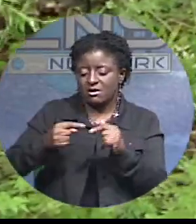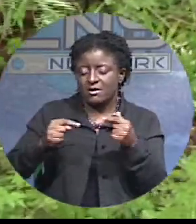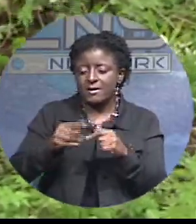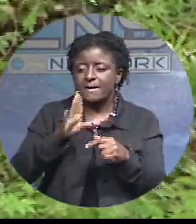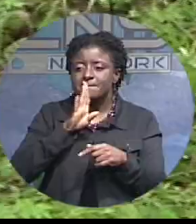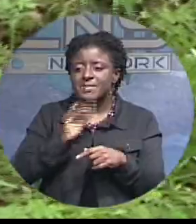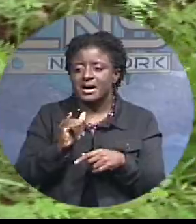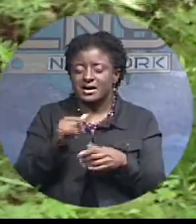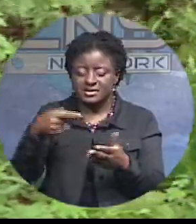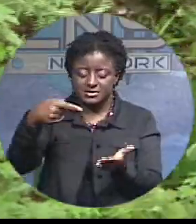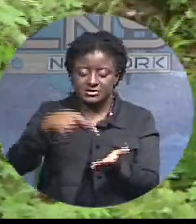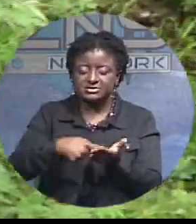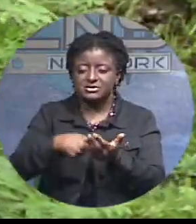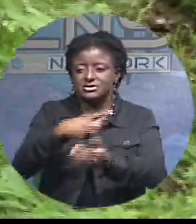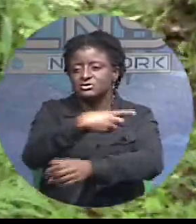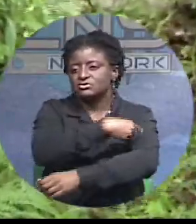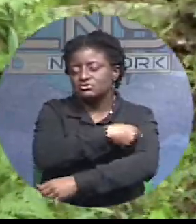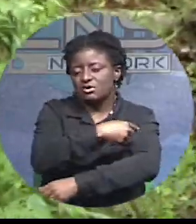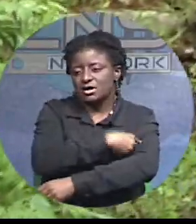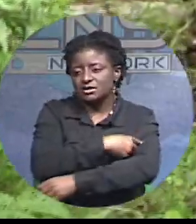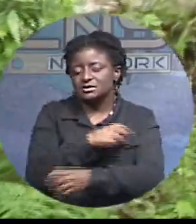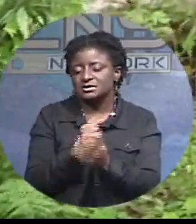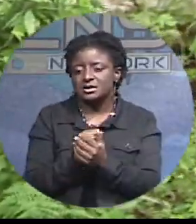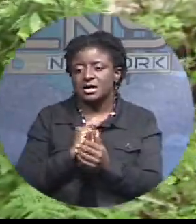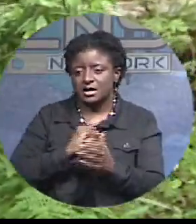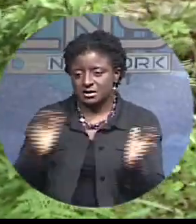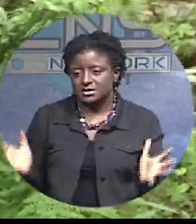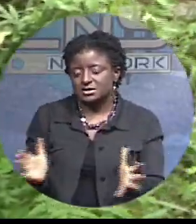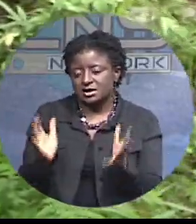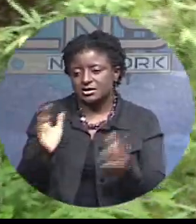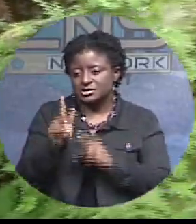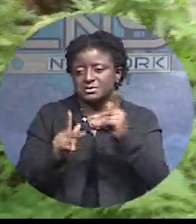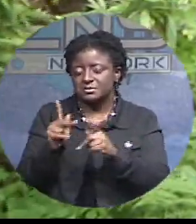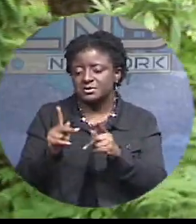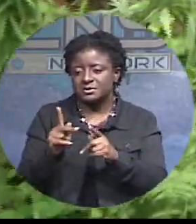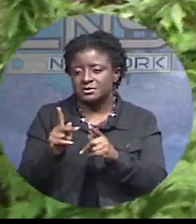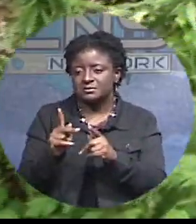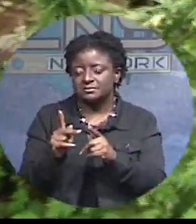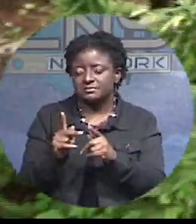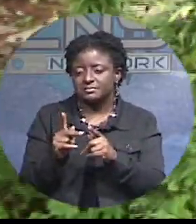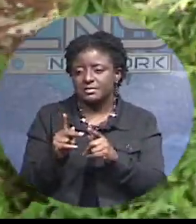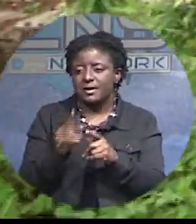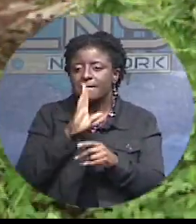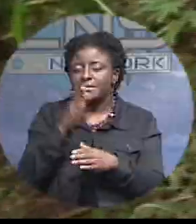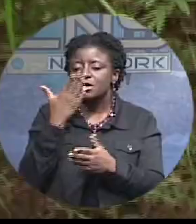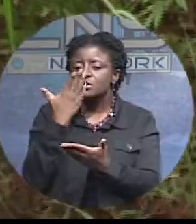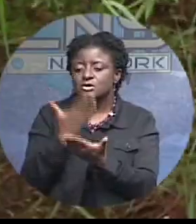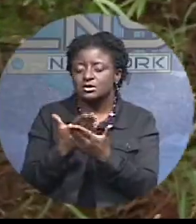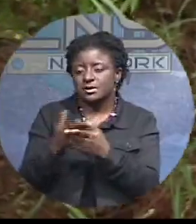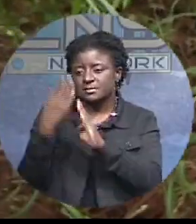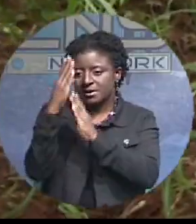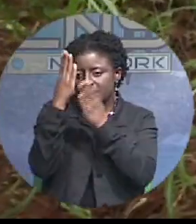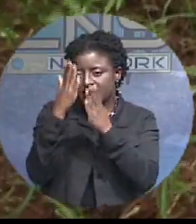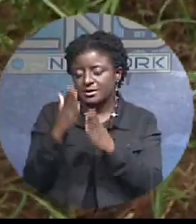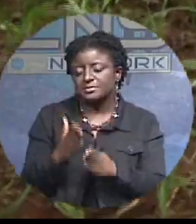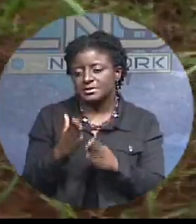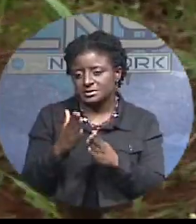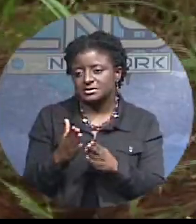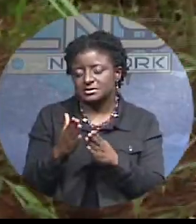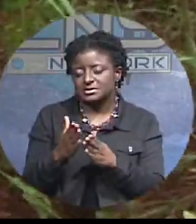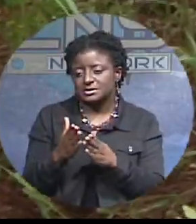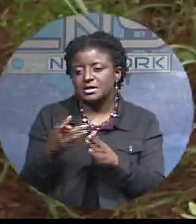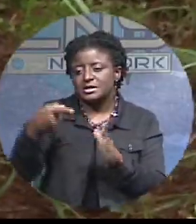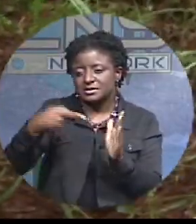prosecute them, and I will encourage members of the public, please be outstanding Bahamian citizens. And this is an absolute example what we are talking